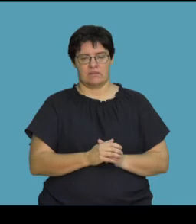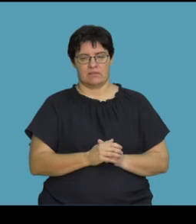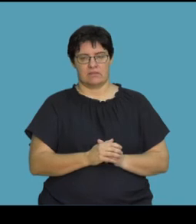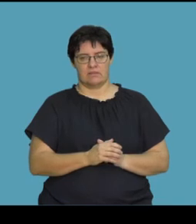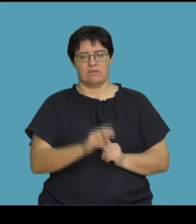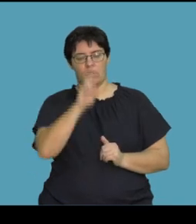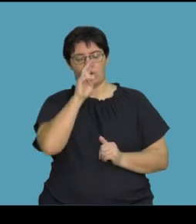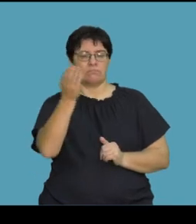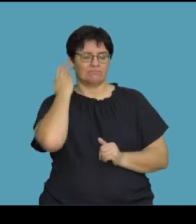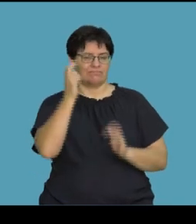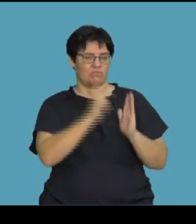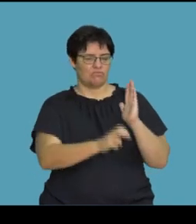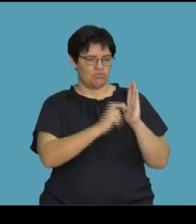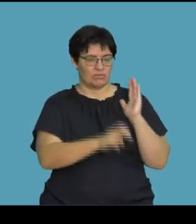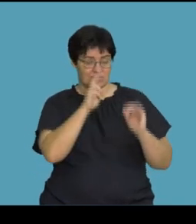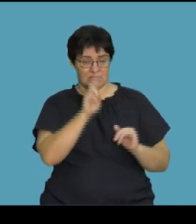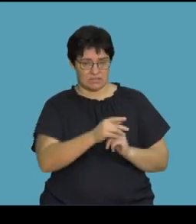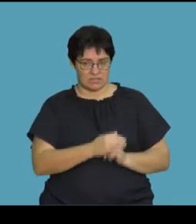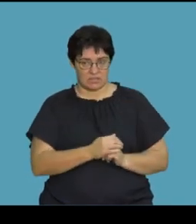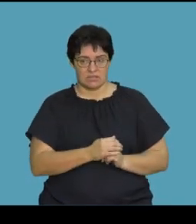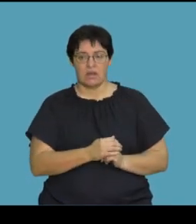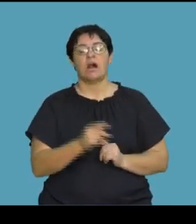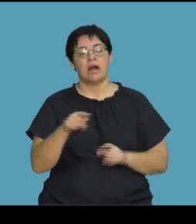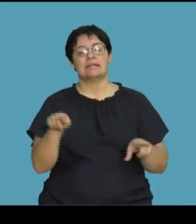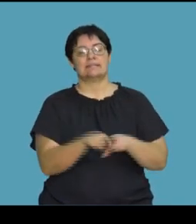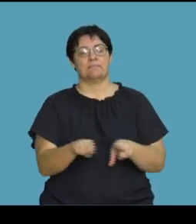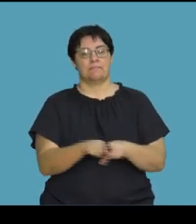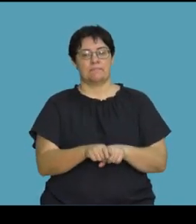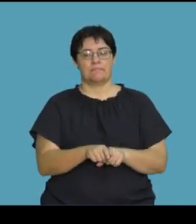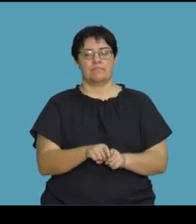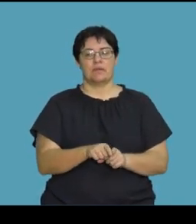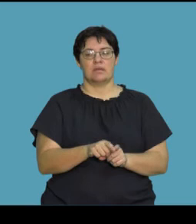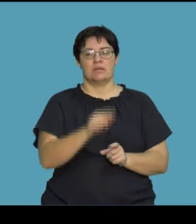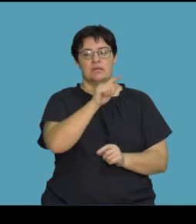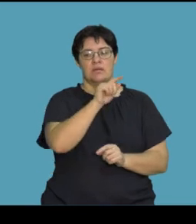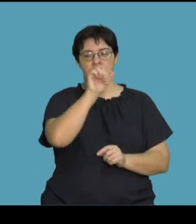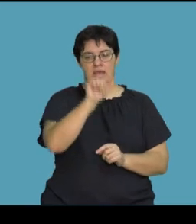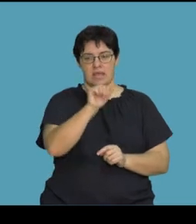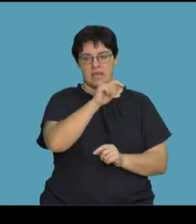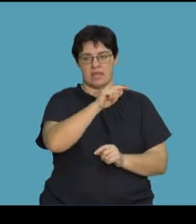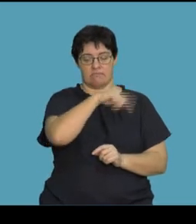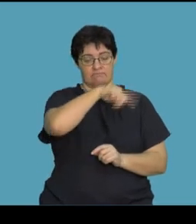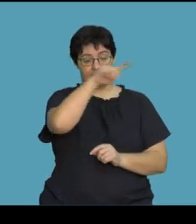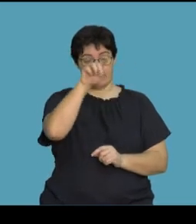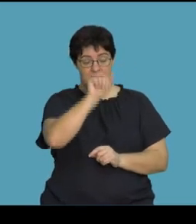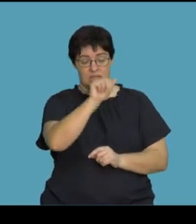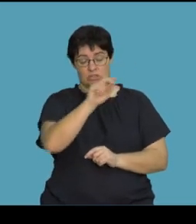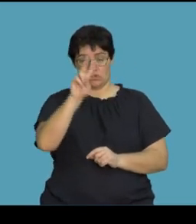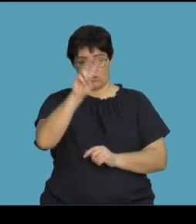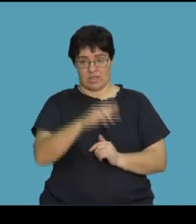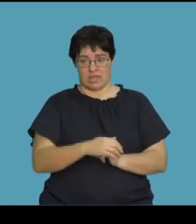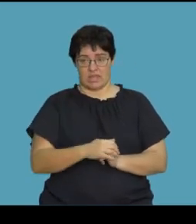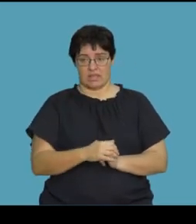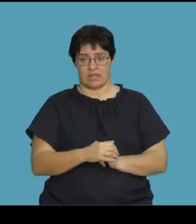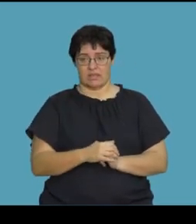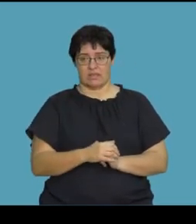look at the previous rules that we're looking at, we said this is the same as square root of a squared, and then you